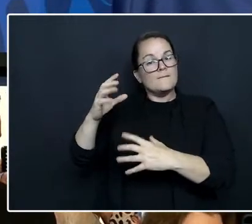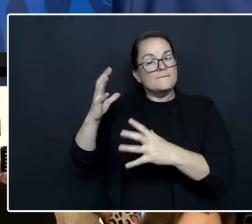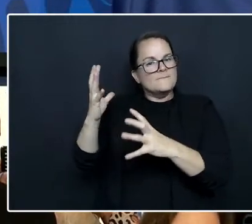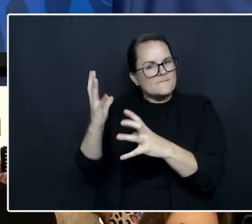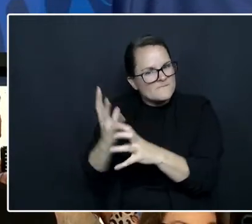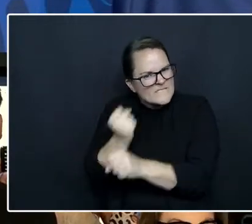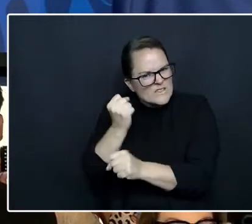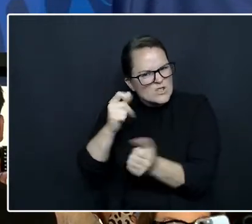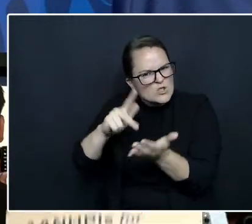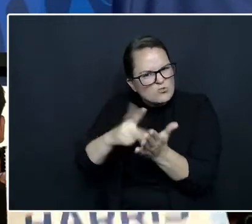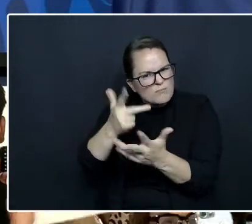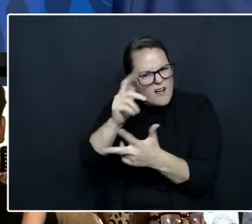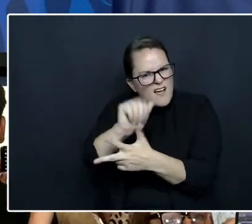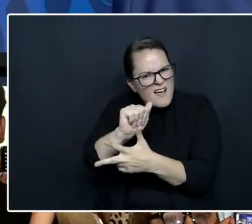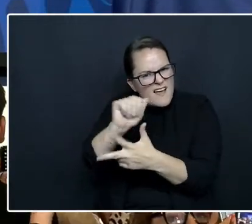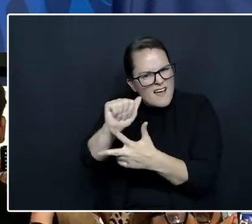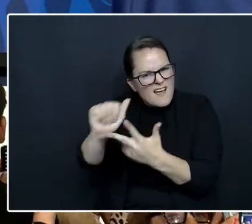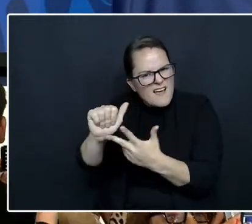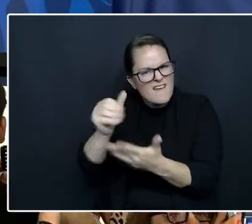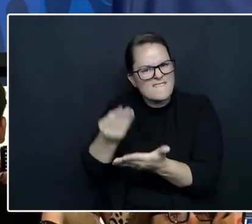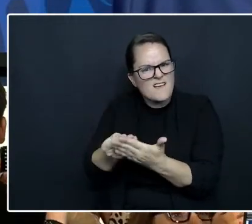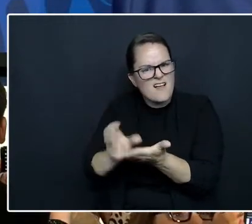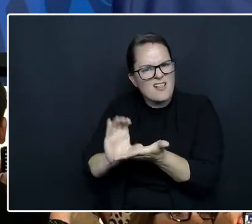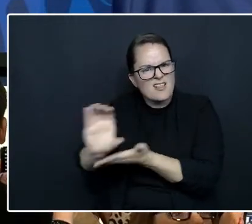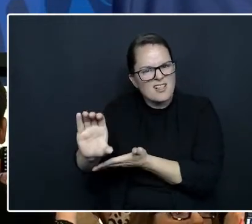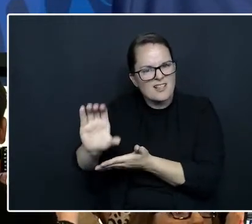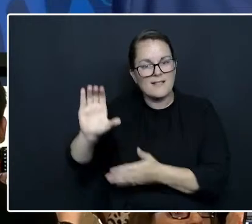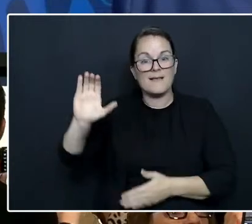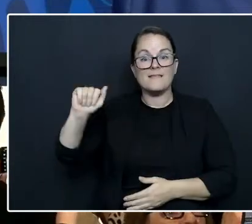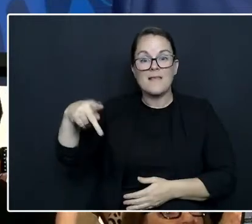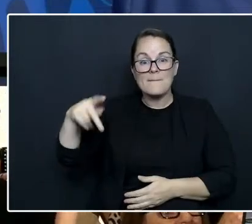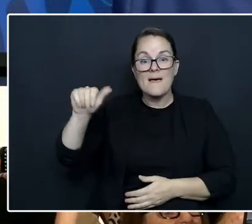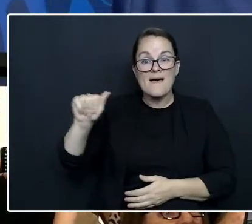and CAP A21. Thank you.